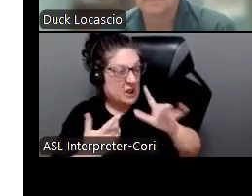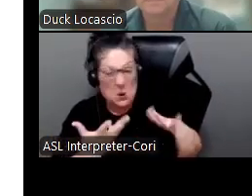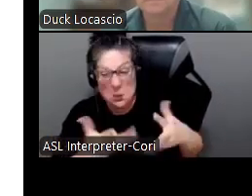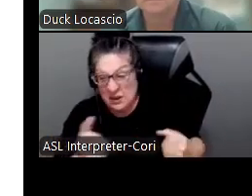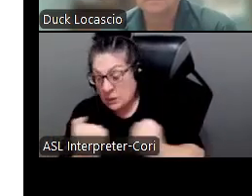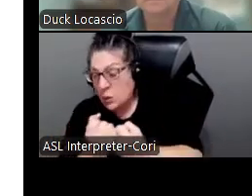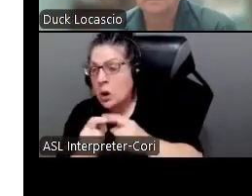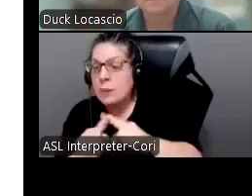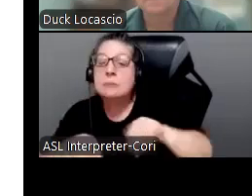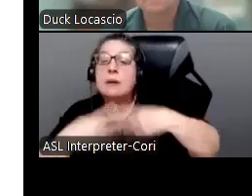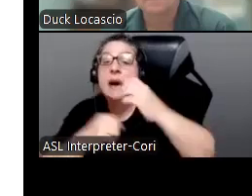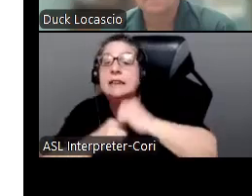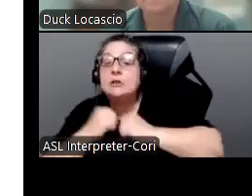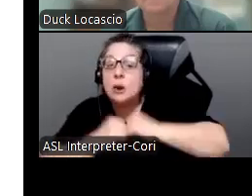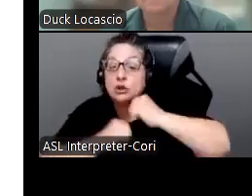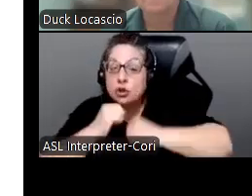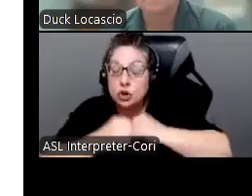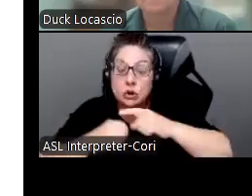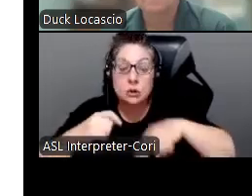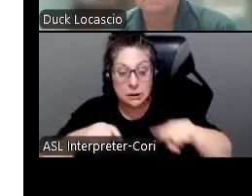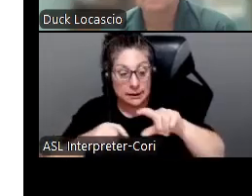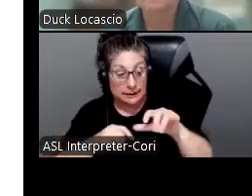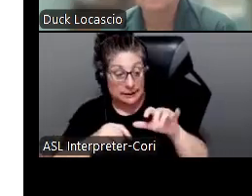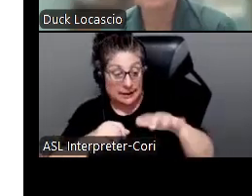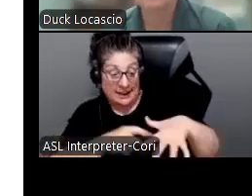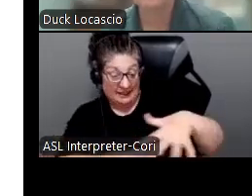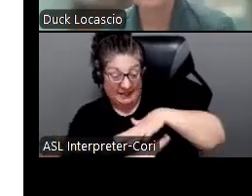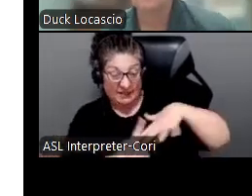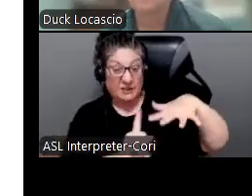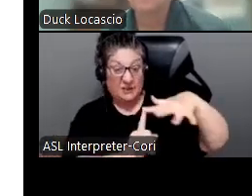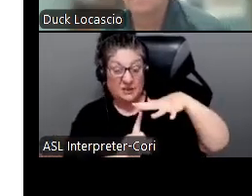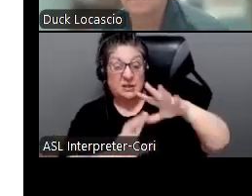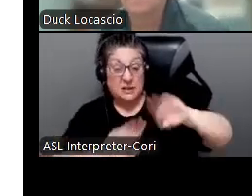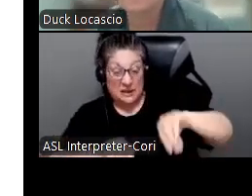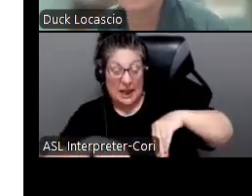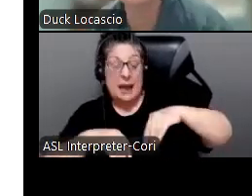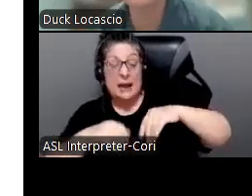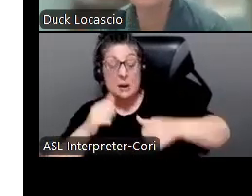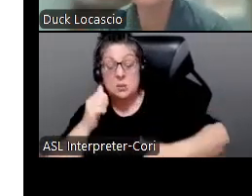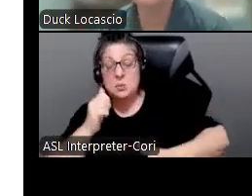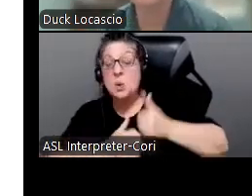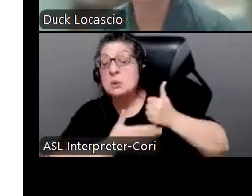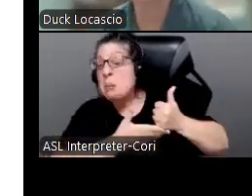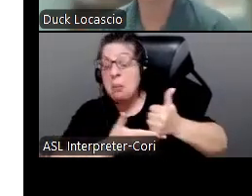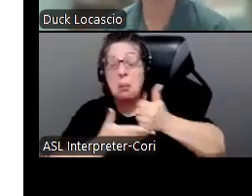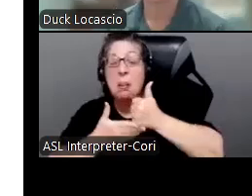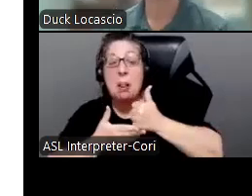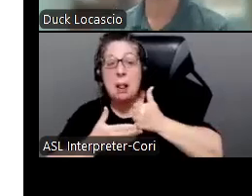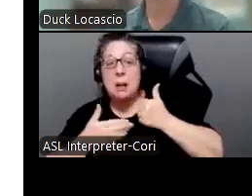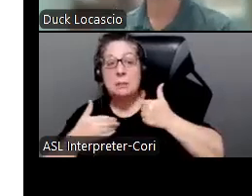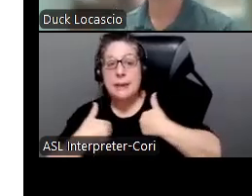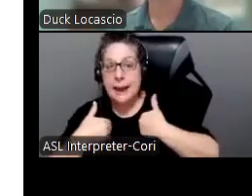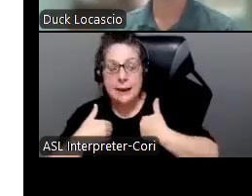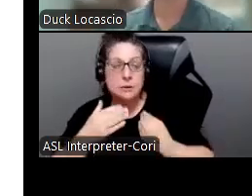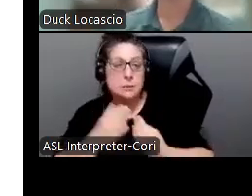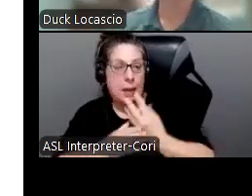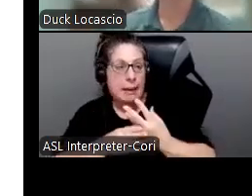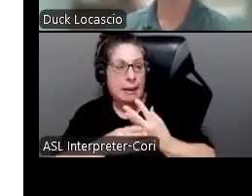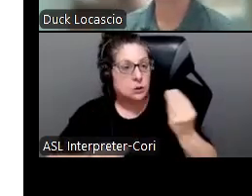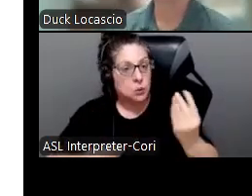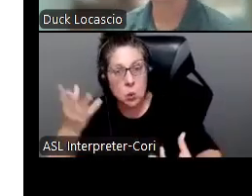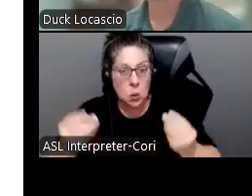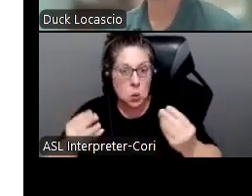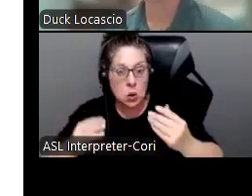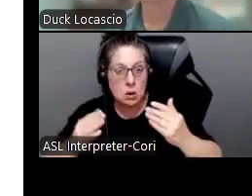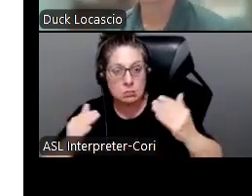to put structure where the site is going to be most valuable. And go to the next slide, and